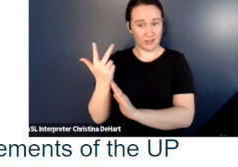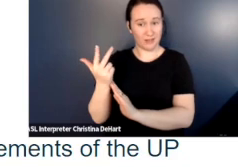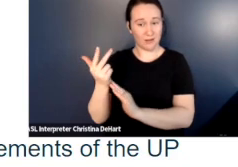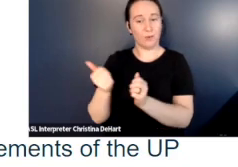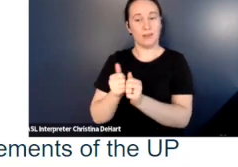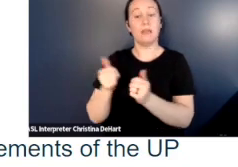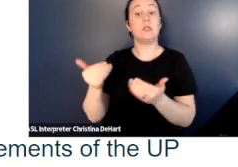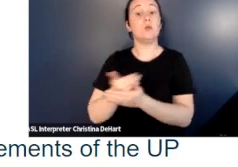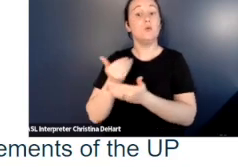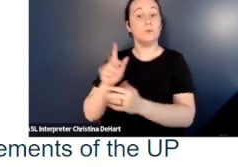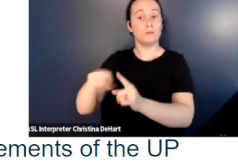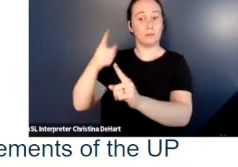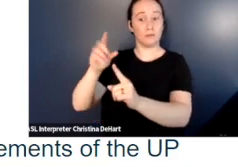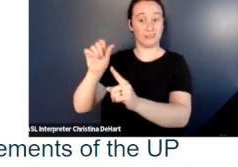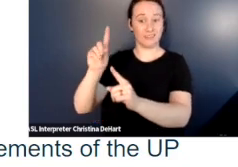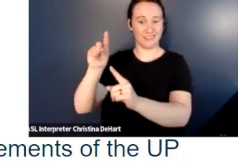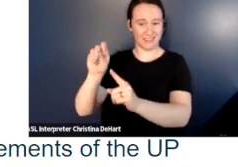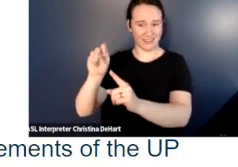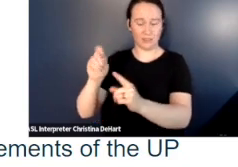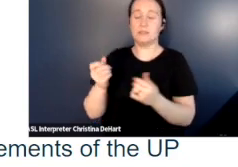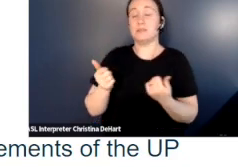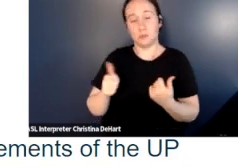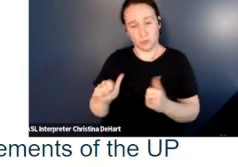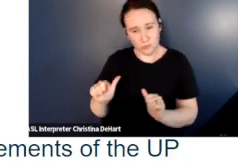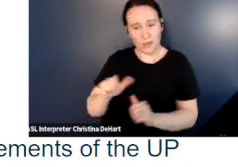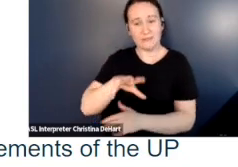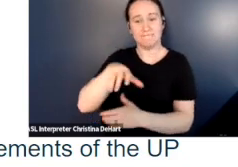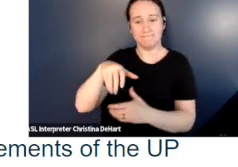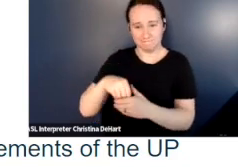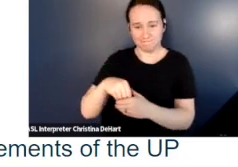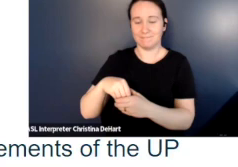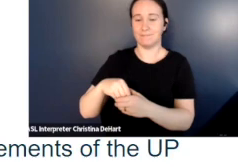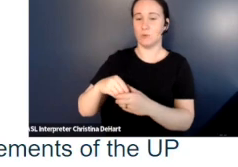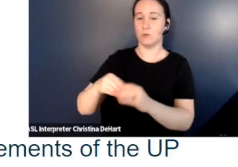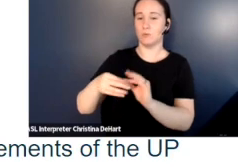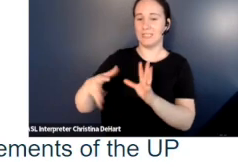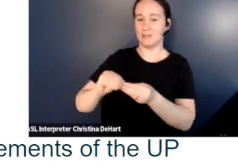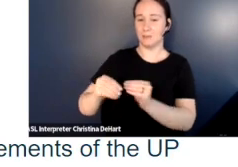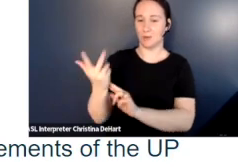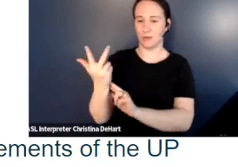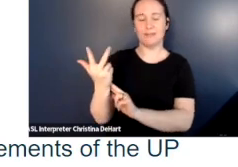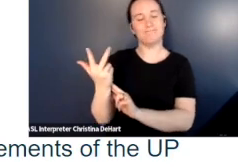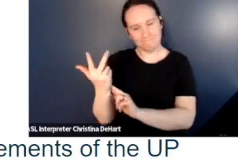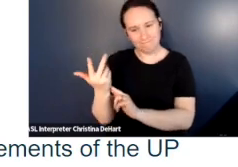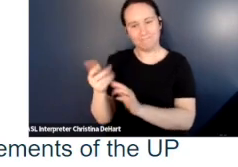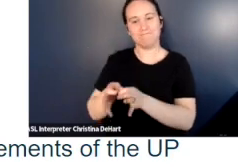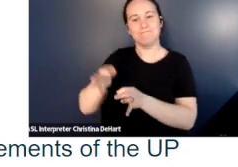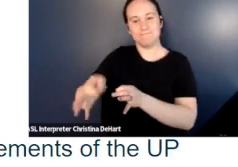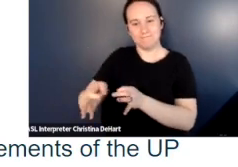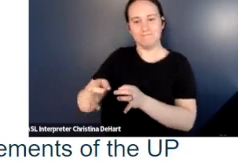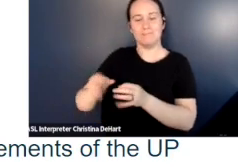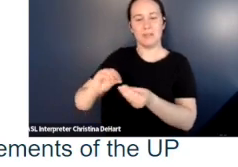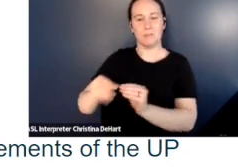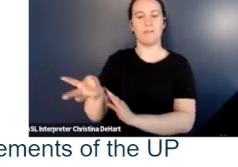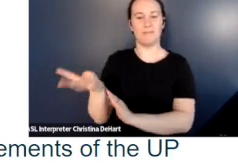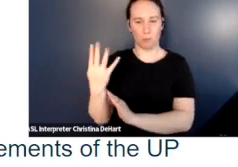date, we try to keep that in the release 3, may get pushed to release 4, depending